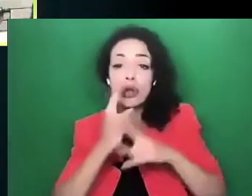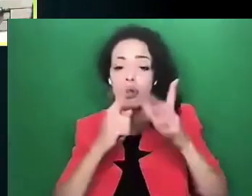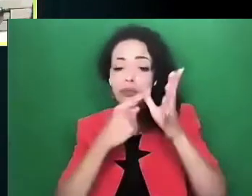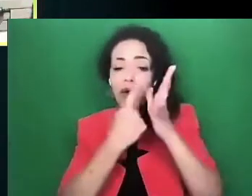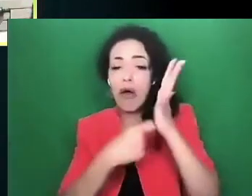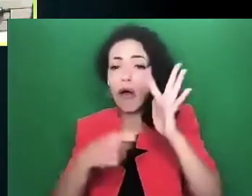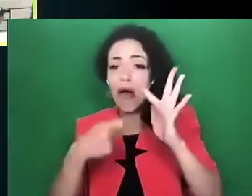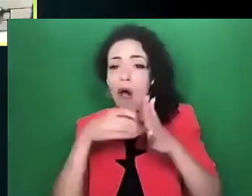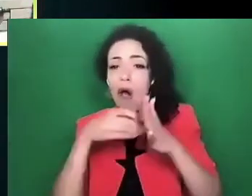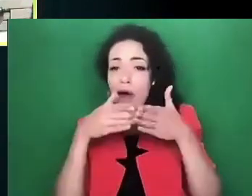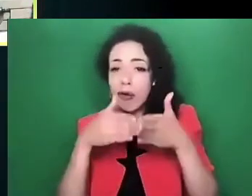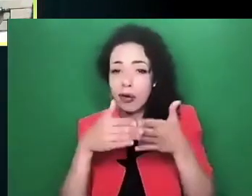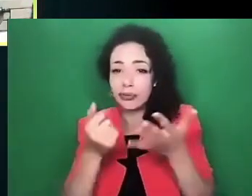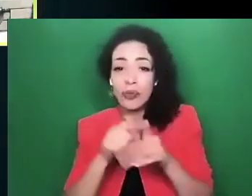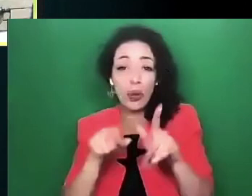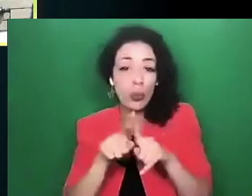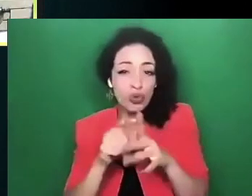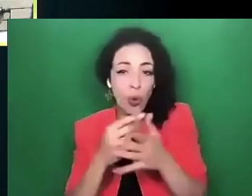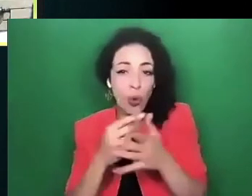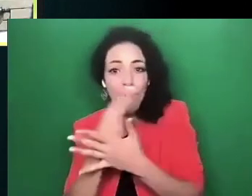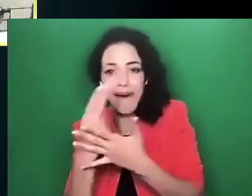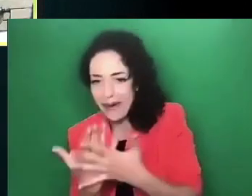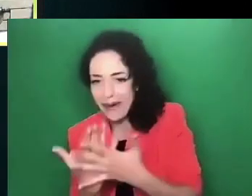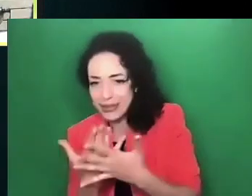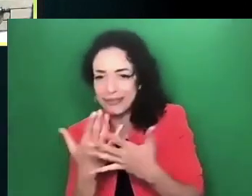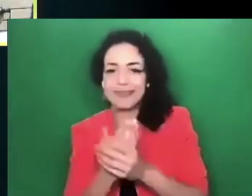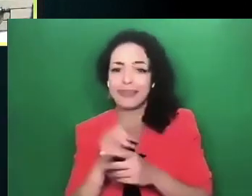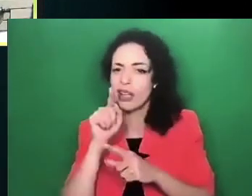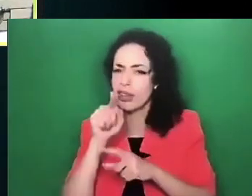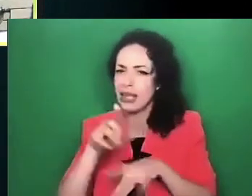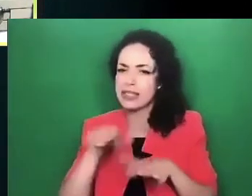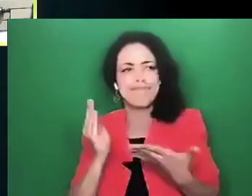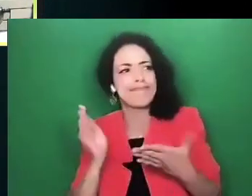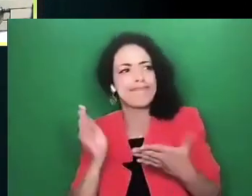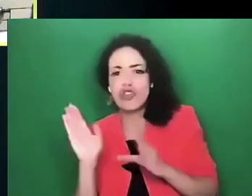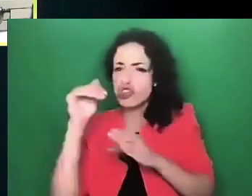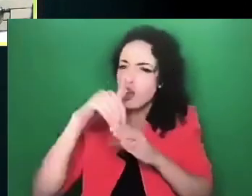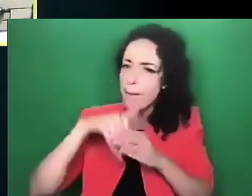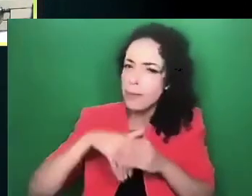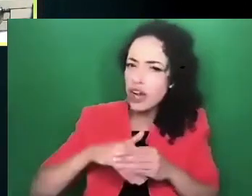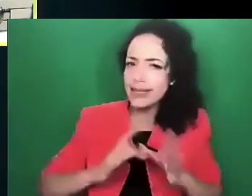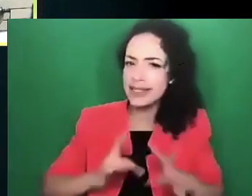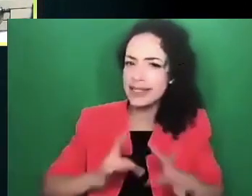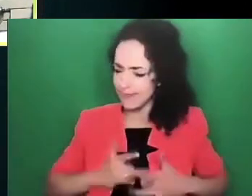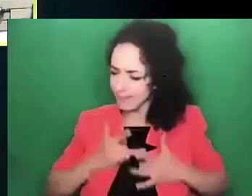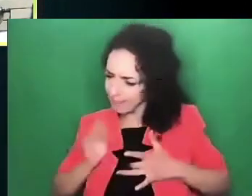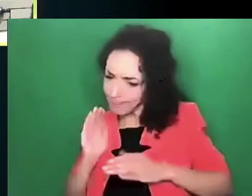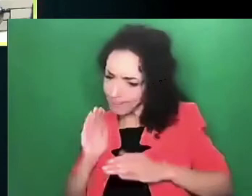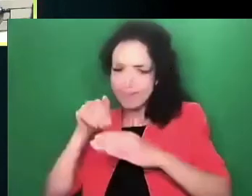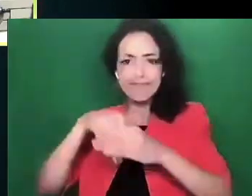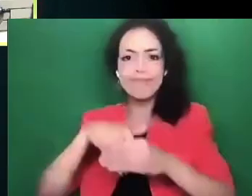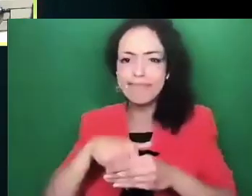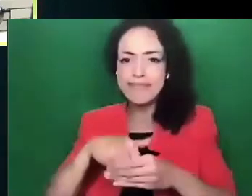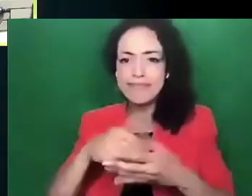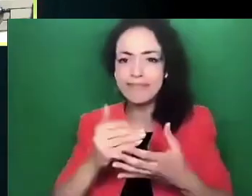subject, what is art? And if you look at Gauguin, he speaks about art